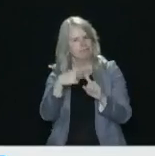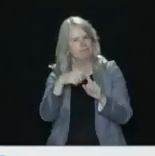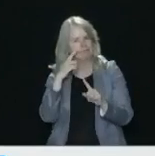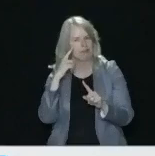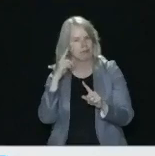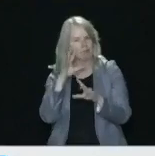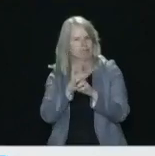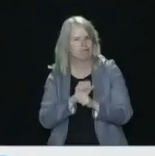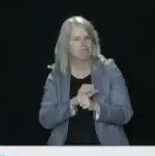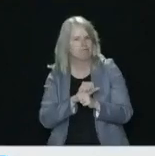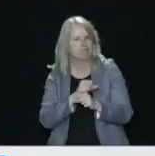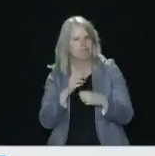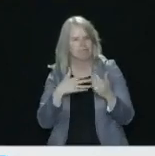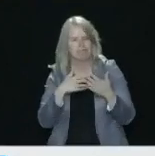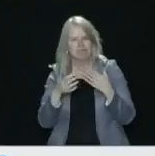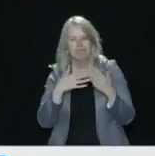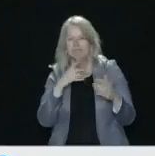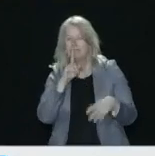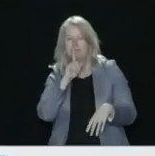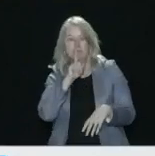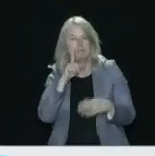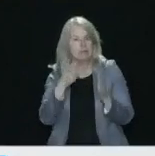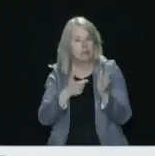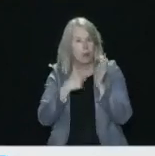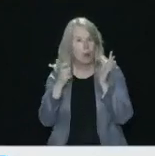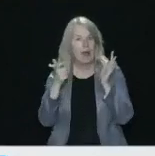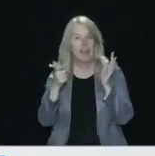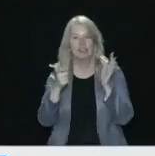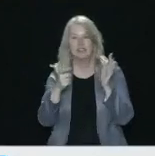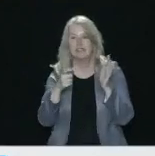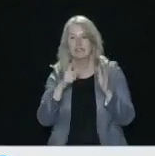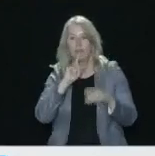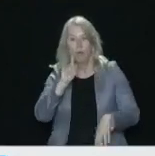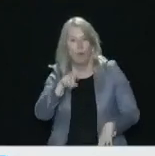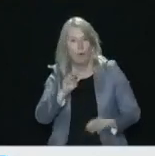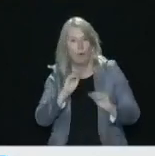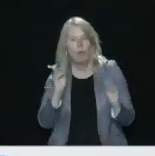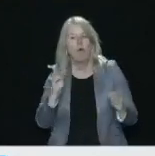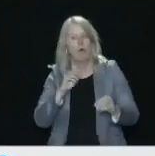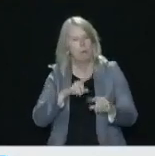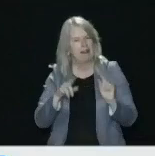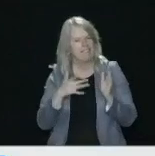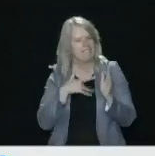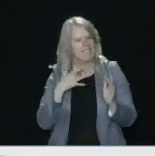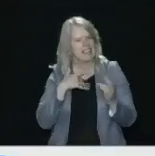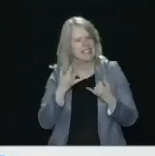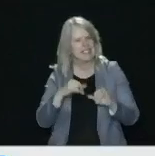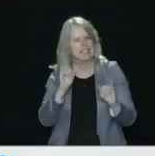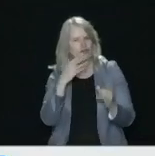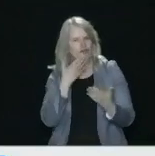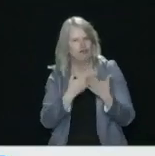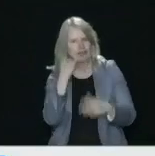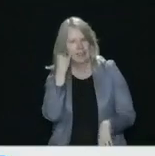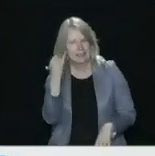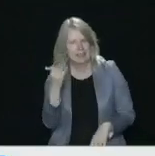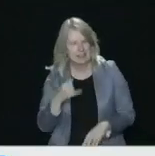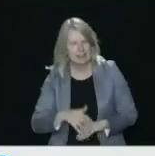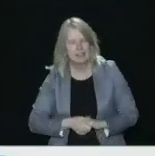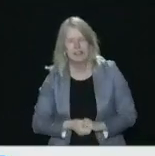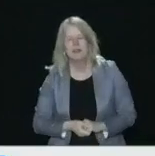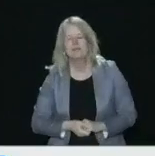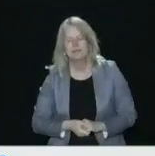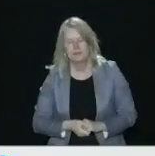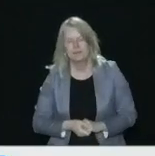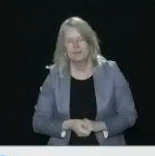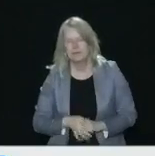health perspective, we're recommending what I would call vaccine plus other layers for now, because we're in a period of